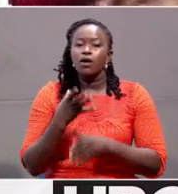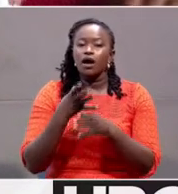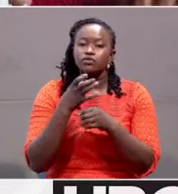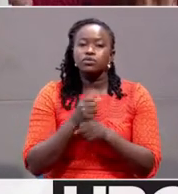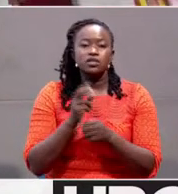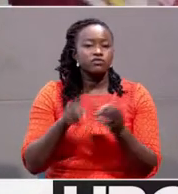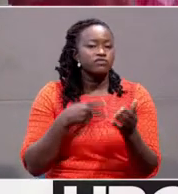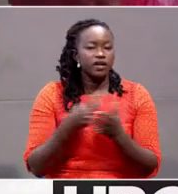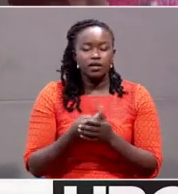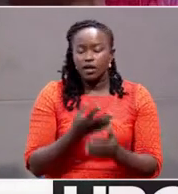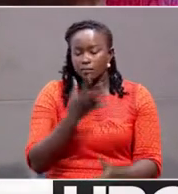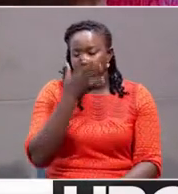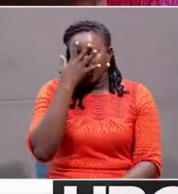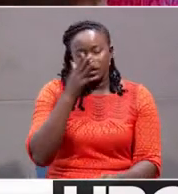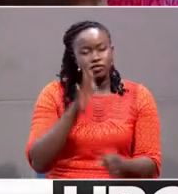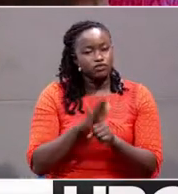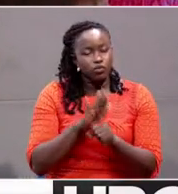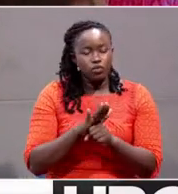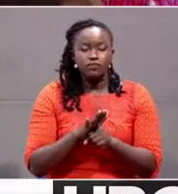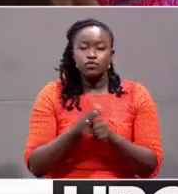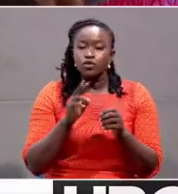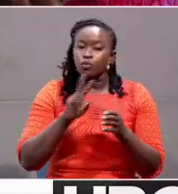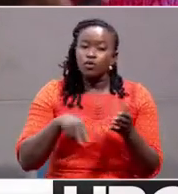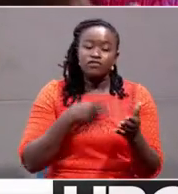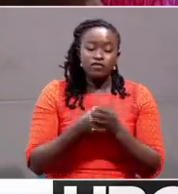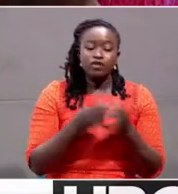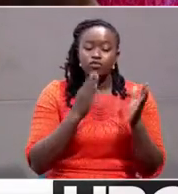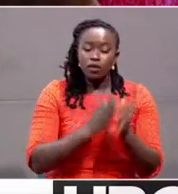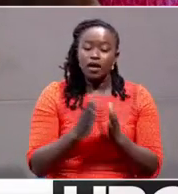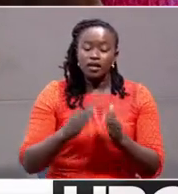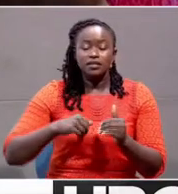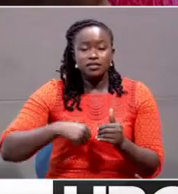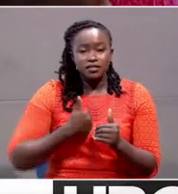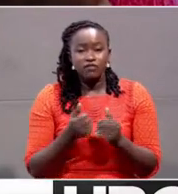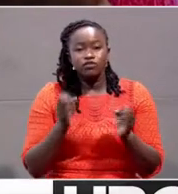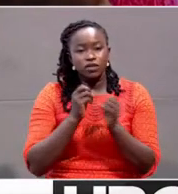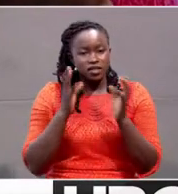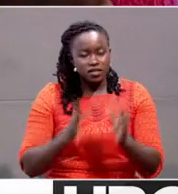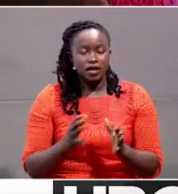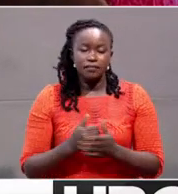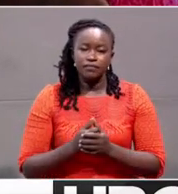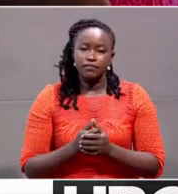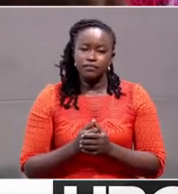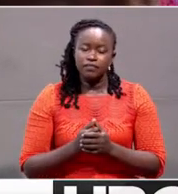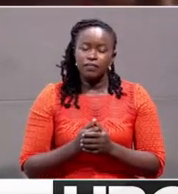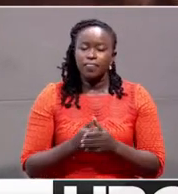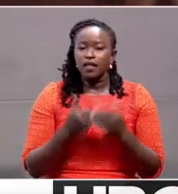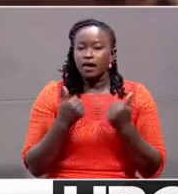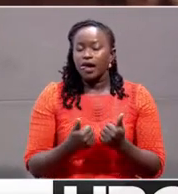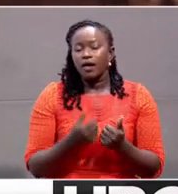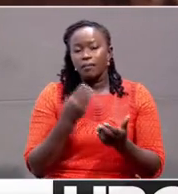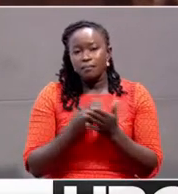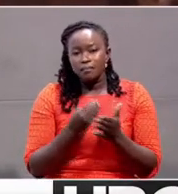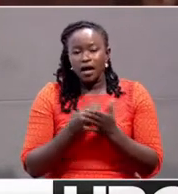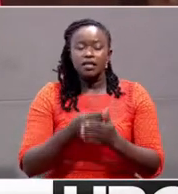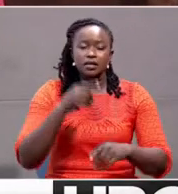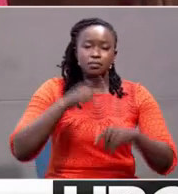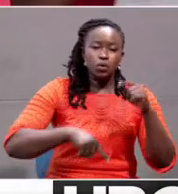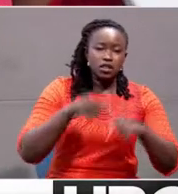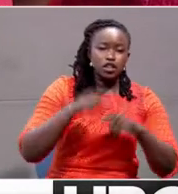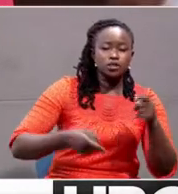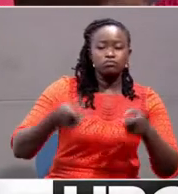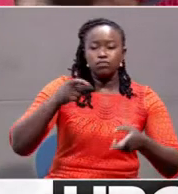it's terribly embarrassing. You organize us, the teachers. Instead of having this money to be